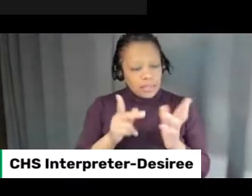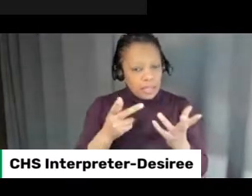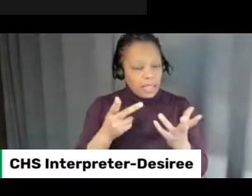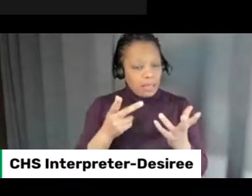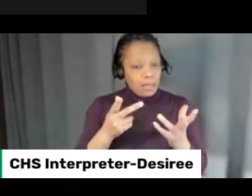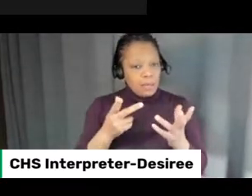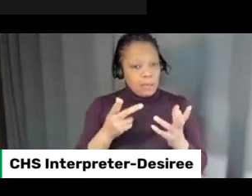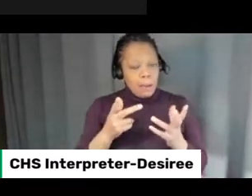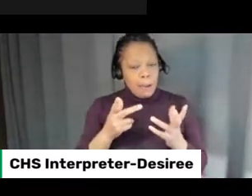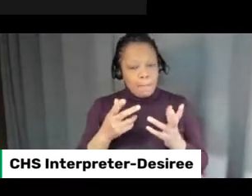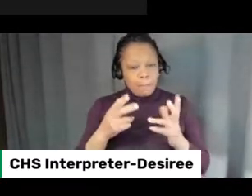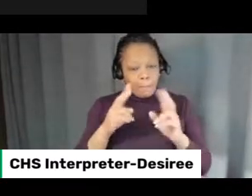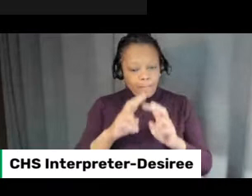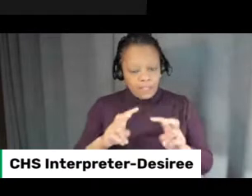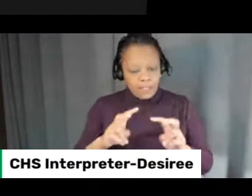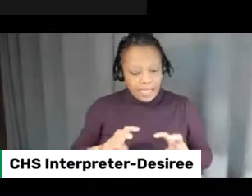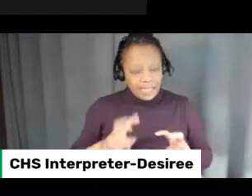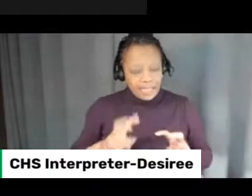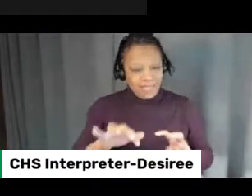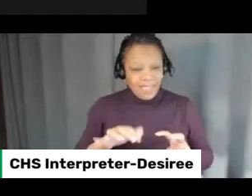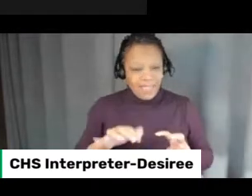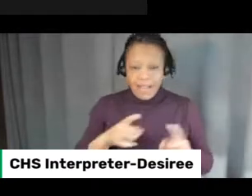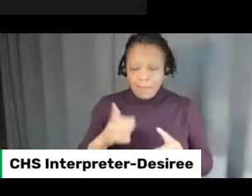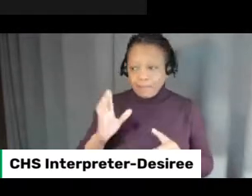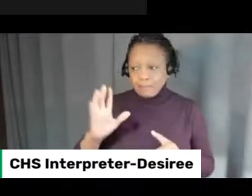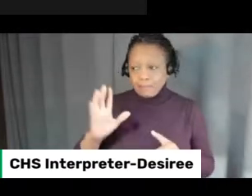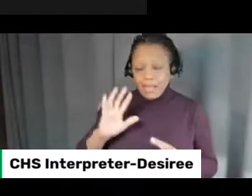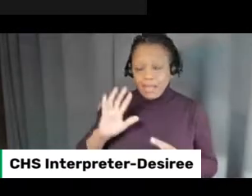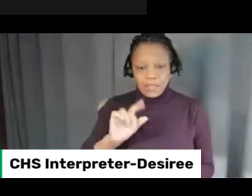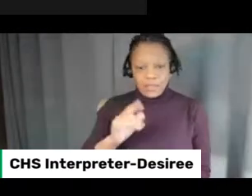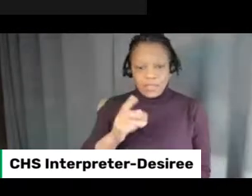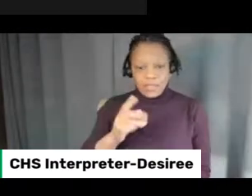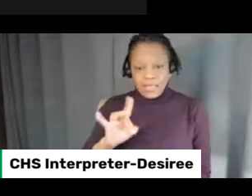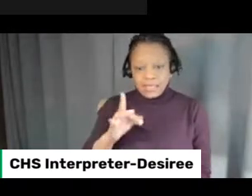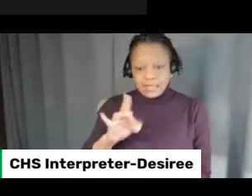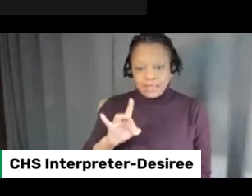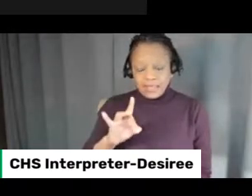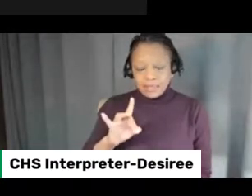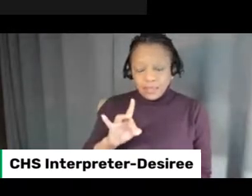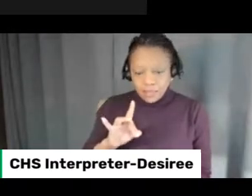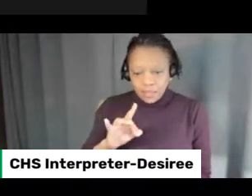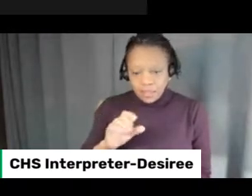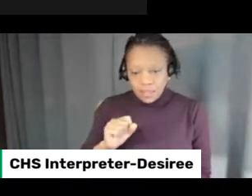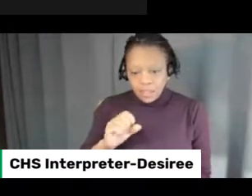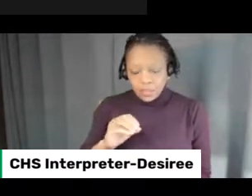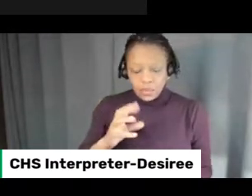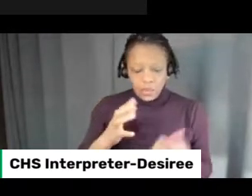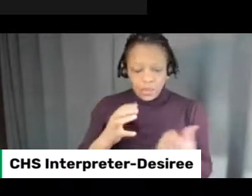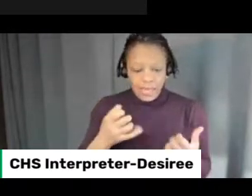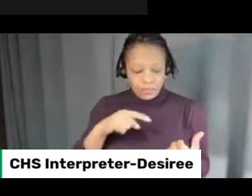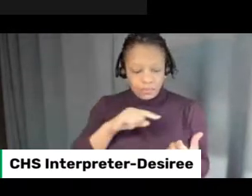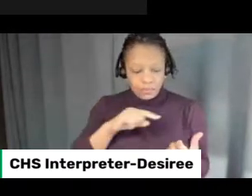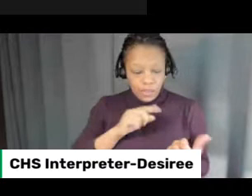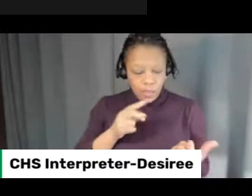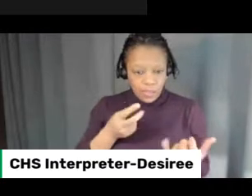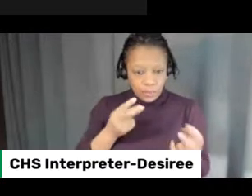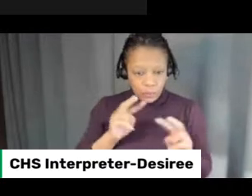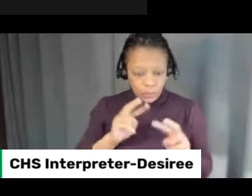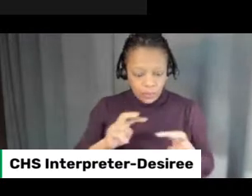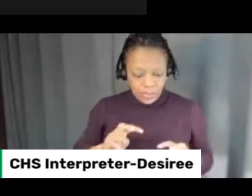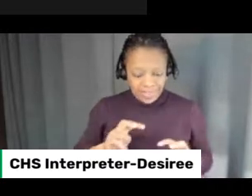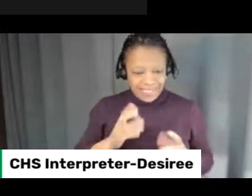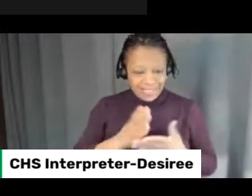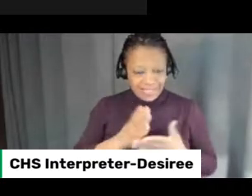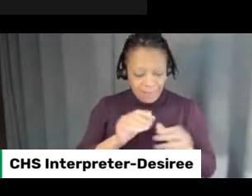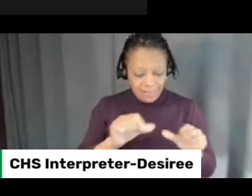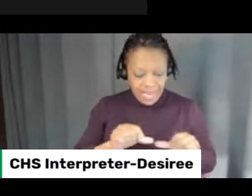And again, this was passed in 2018, and we're going to look into some of the areas that were specifically highlighted in